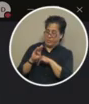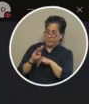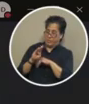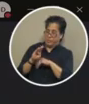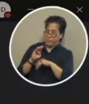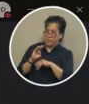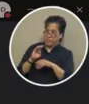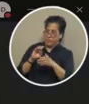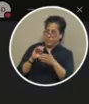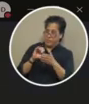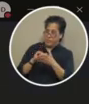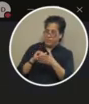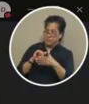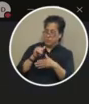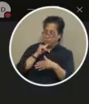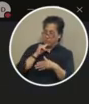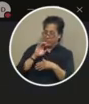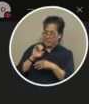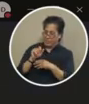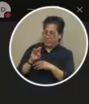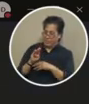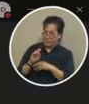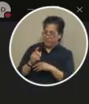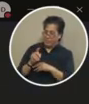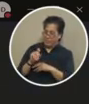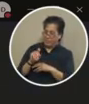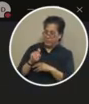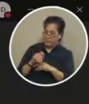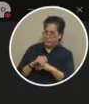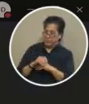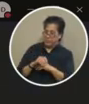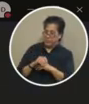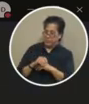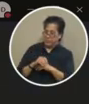are country clubs defined as private clubs?